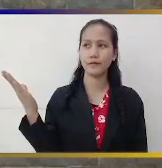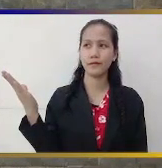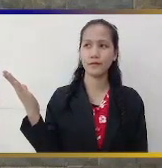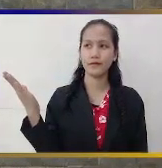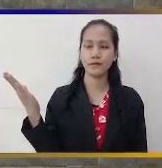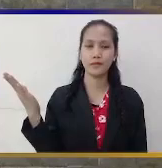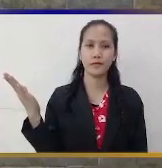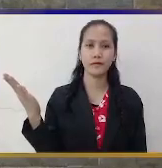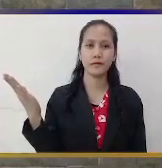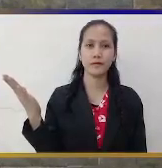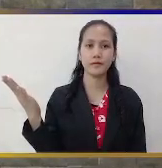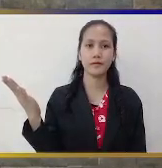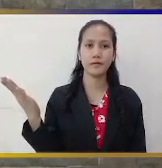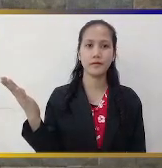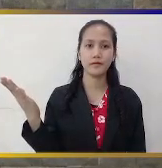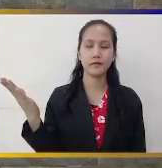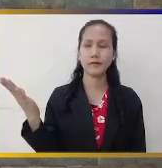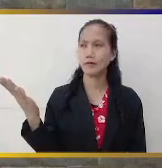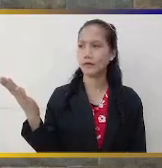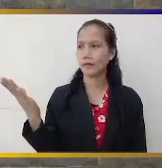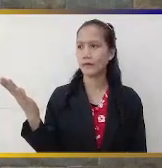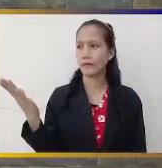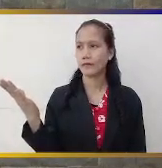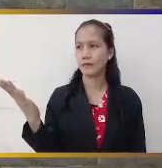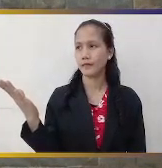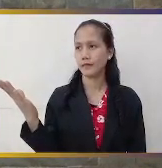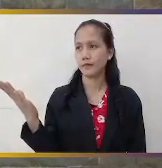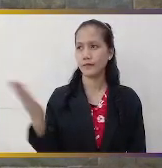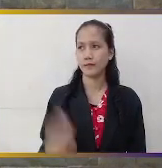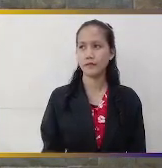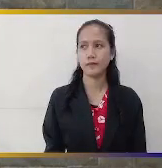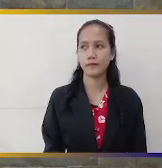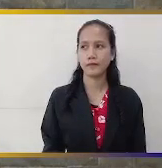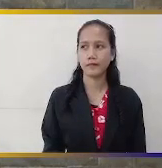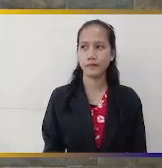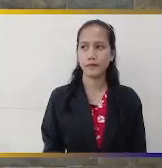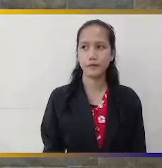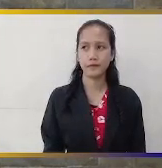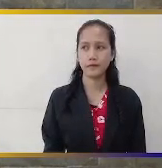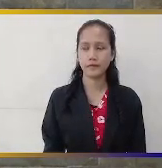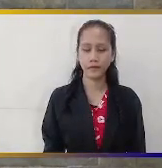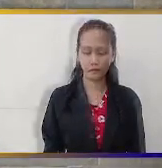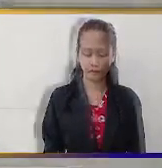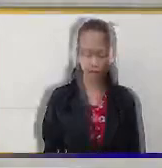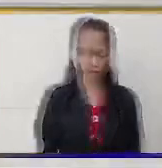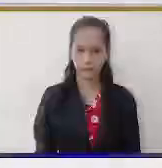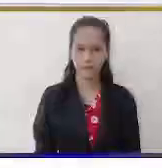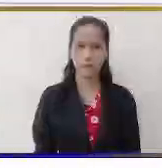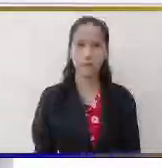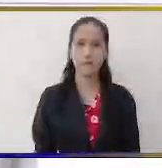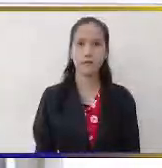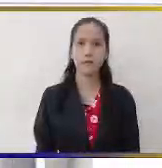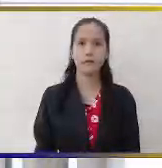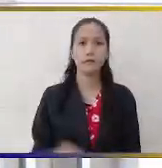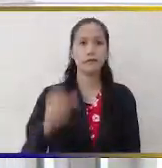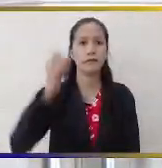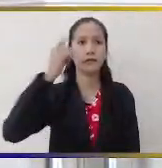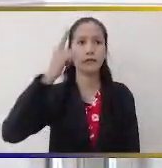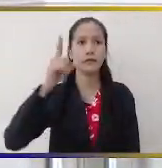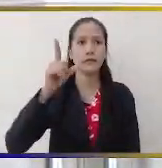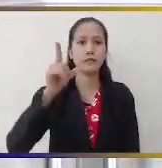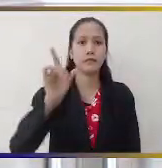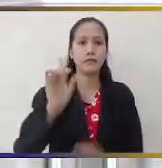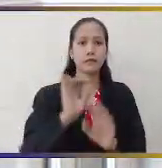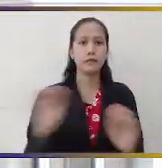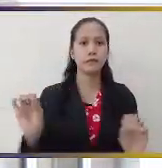of the Lord is, there is liberty. No spirit, no liberty. Now